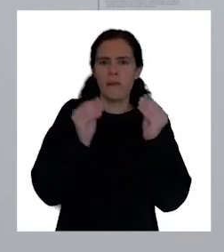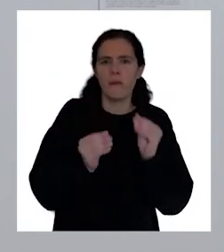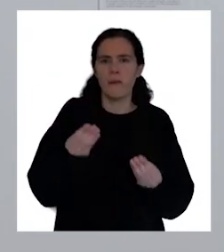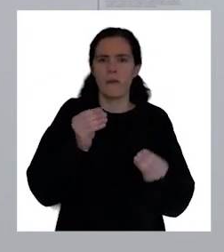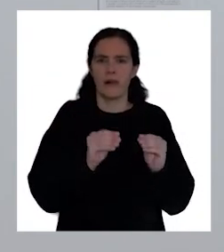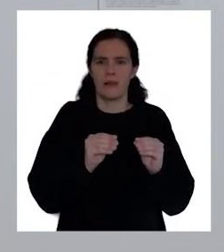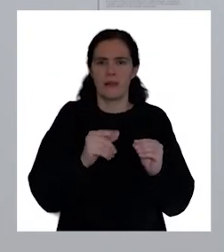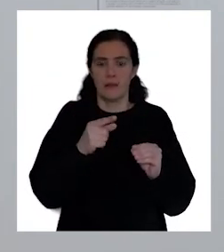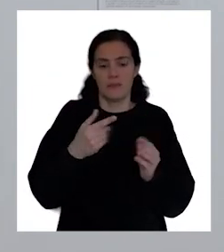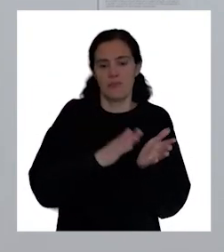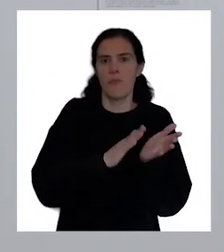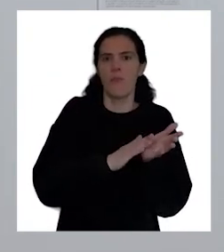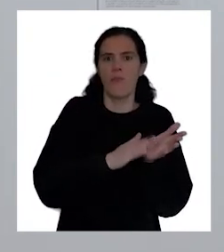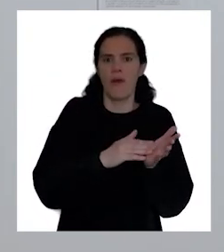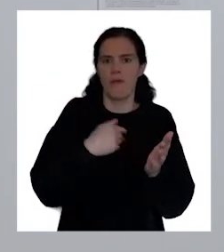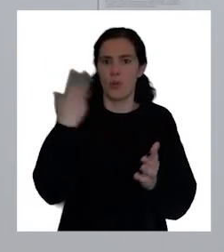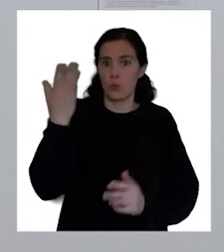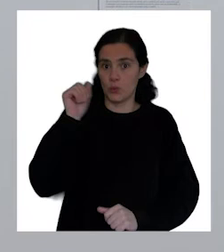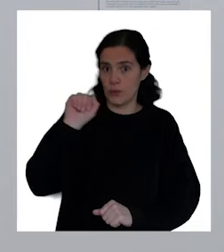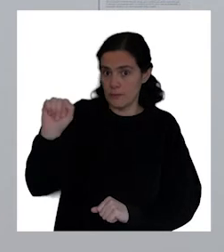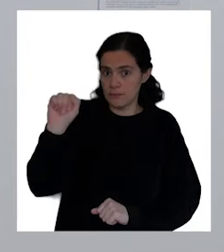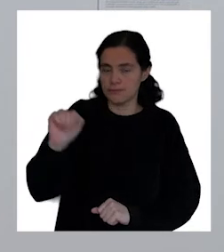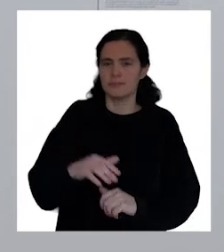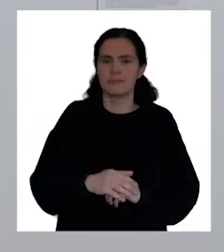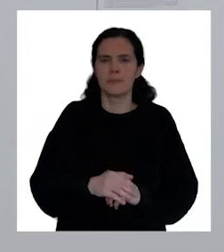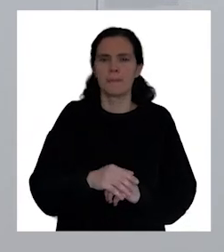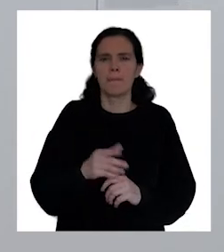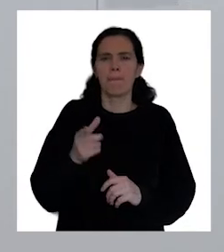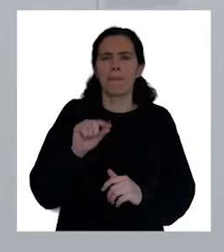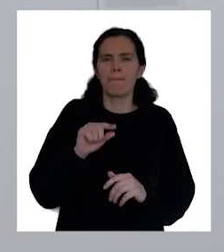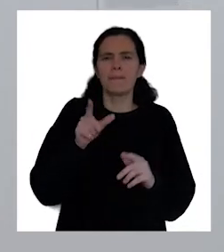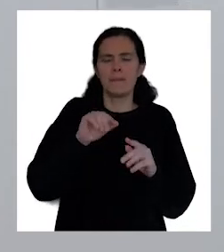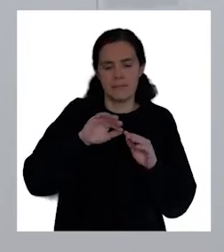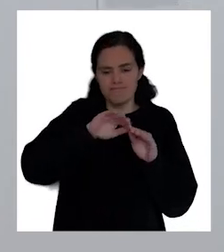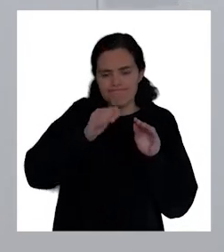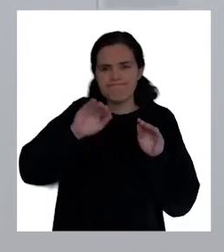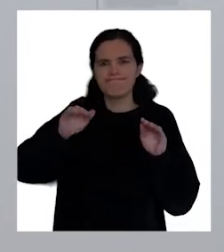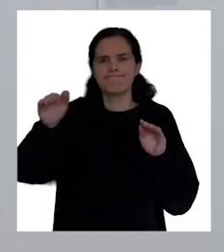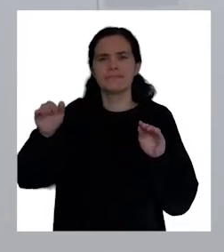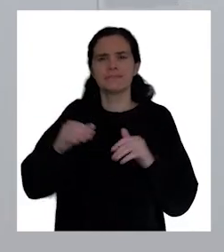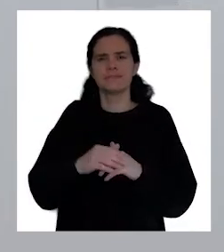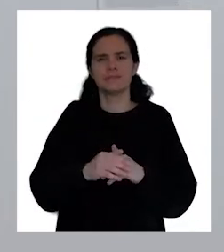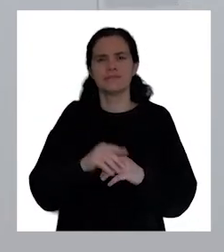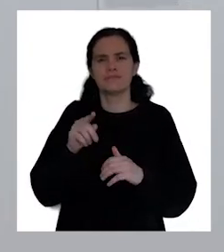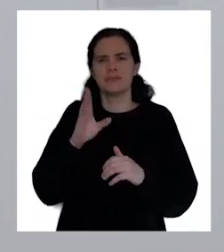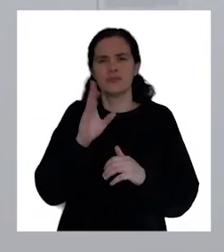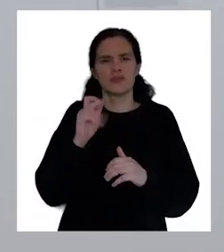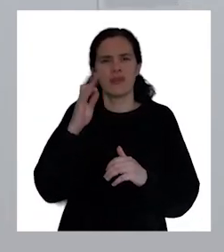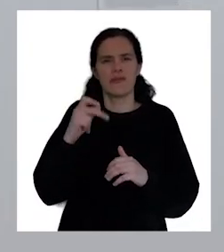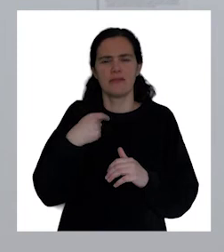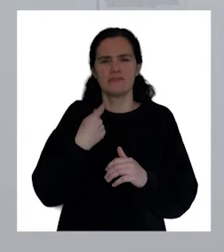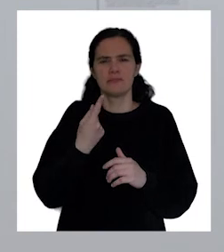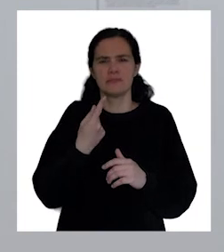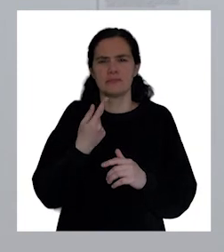manipulated, that's also a testimony to his culture today, but it's layered with this image that